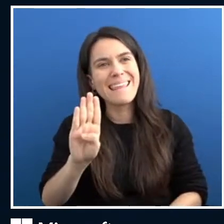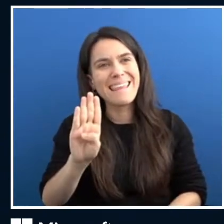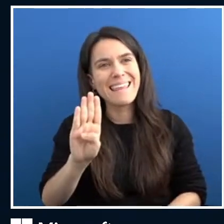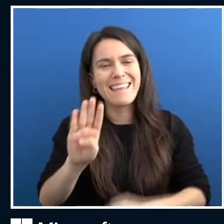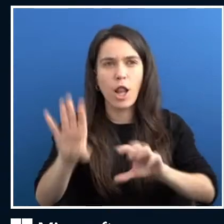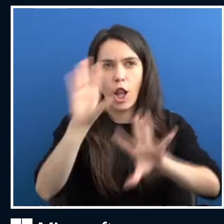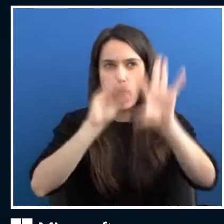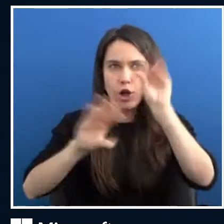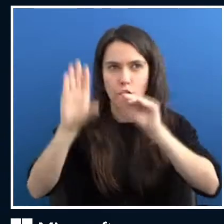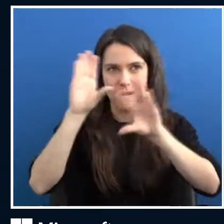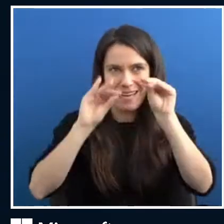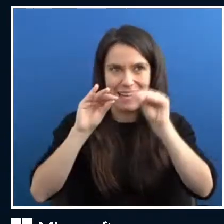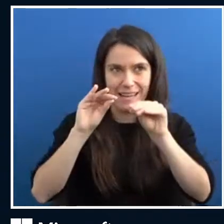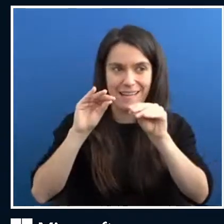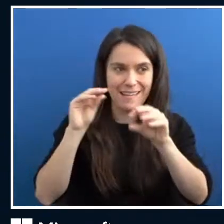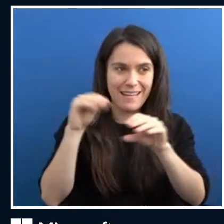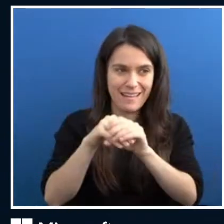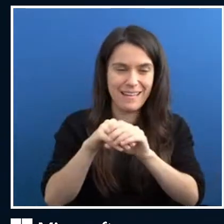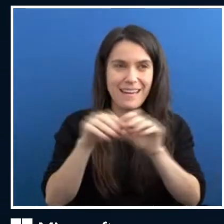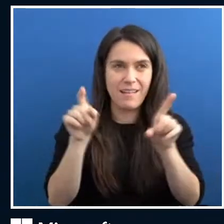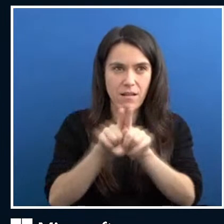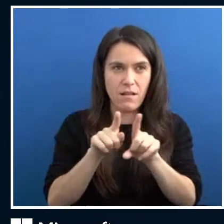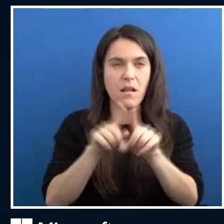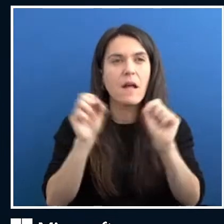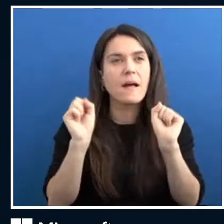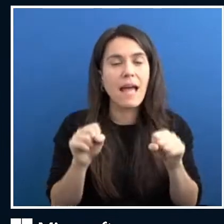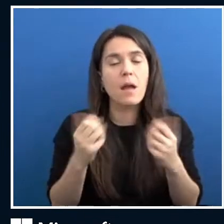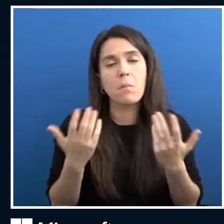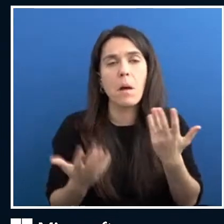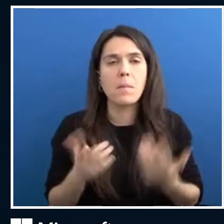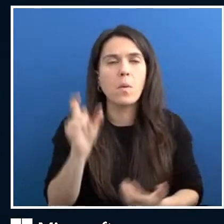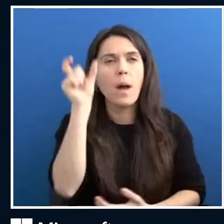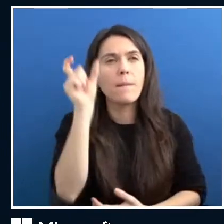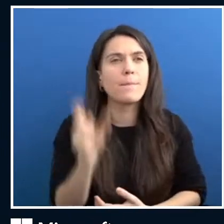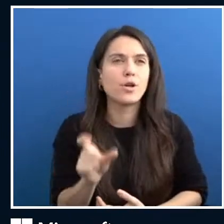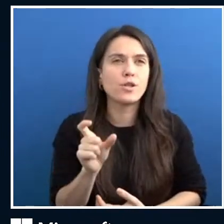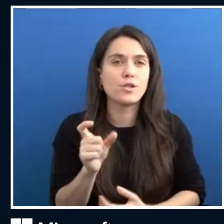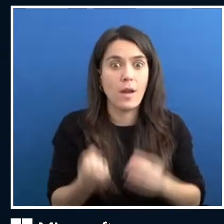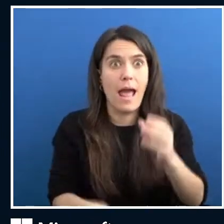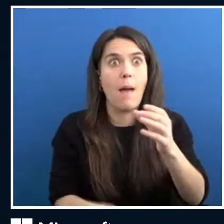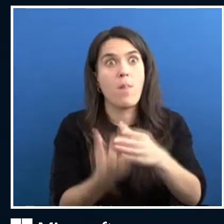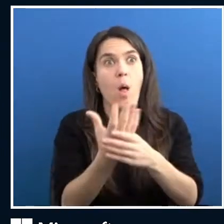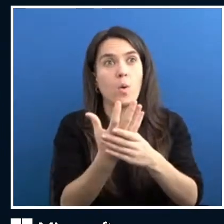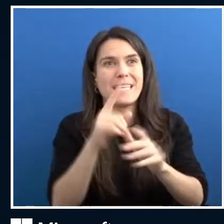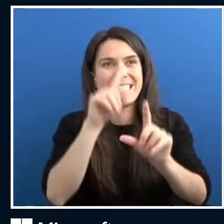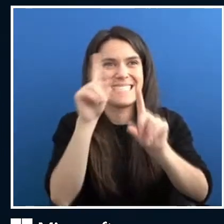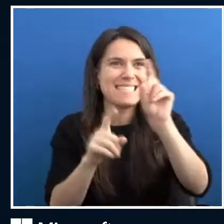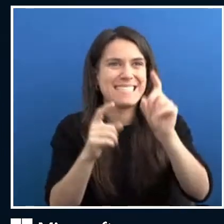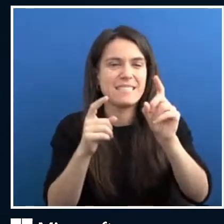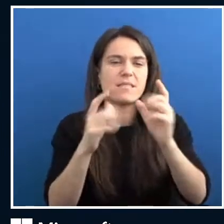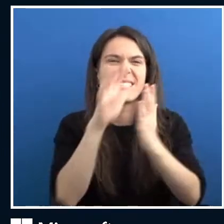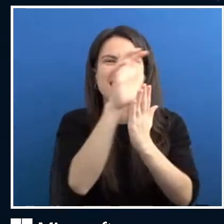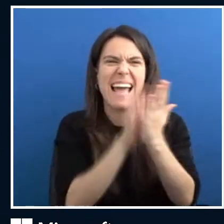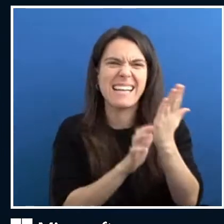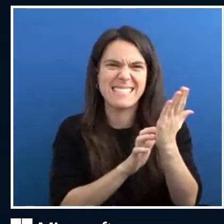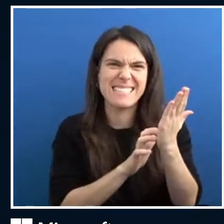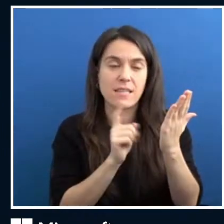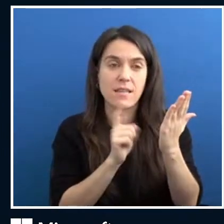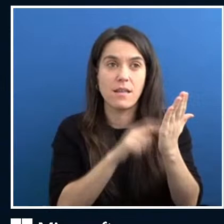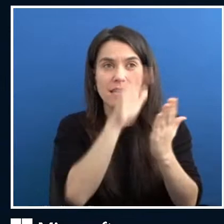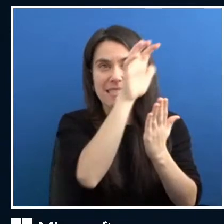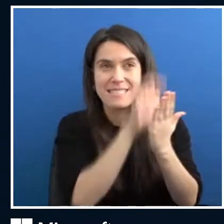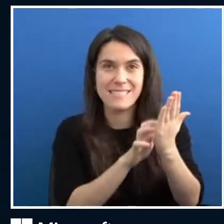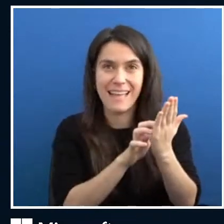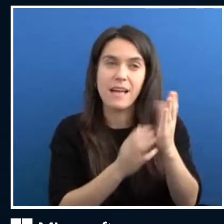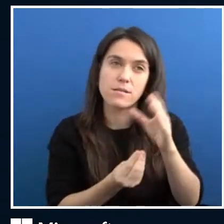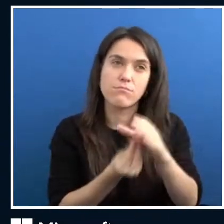was, if a person uploads a text, the text immediately goes to the internet, does some